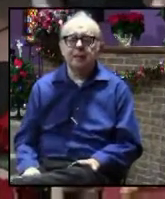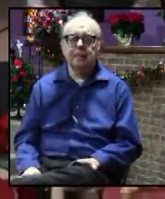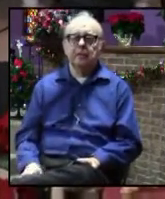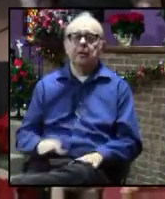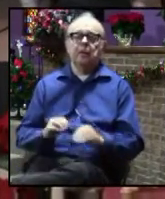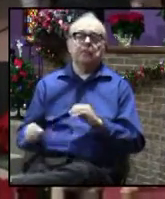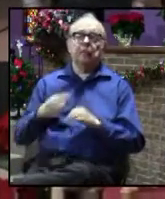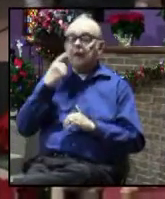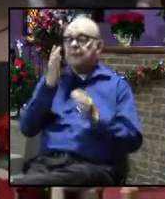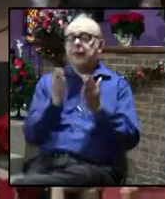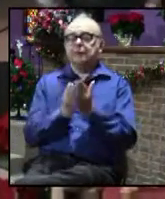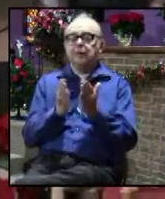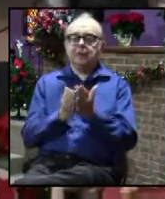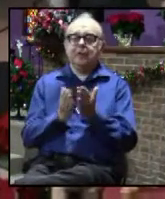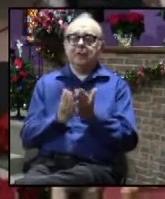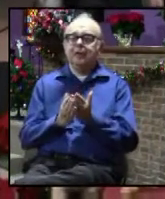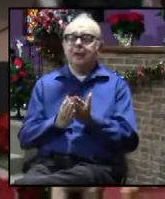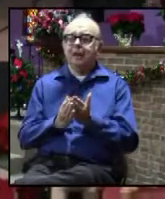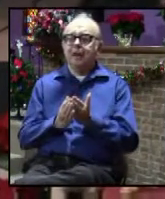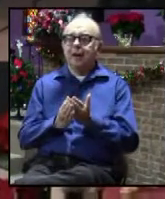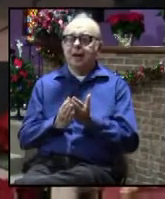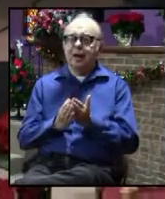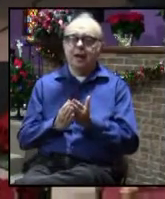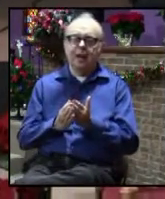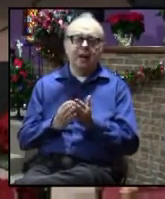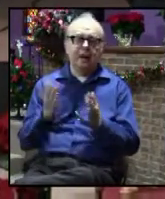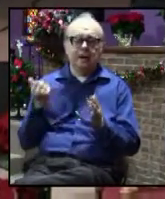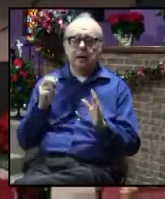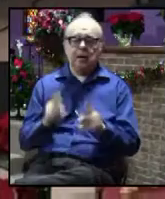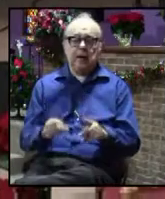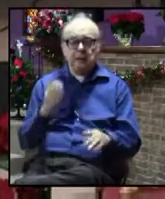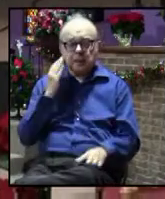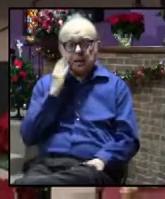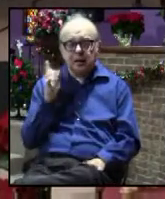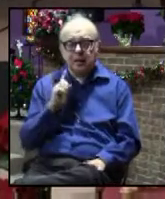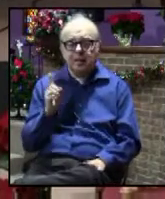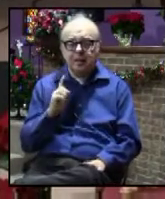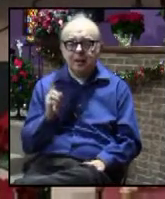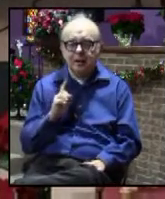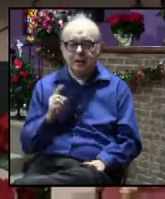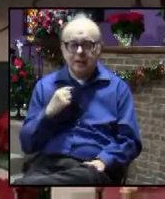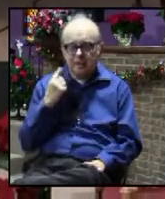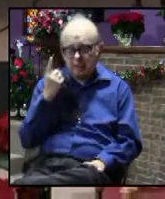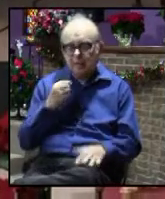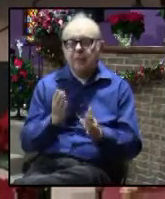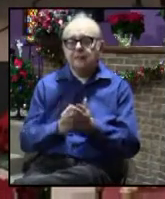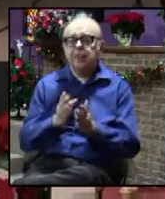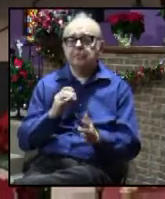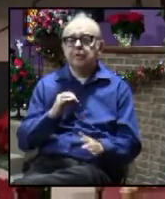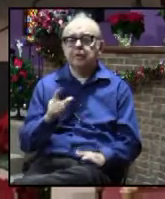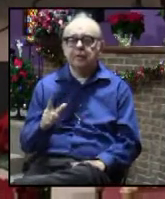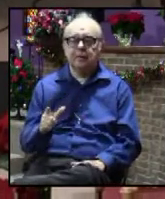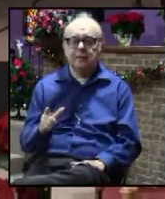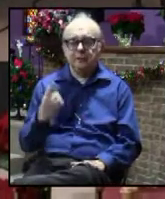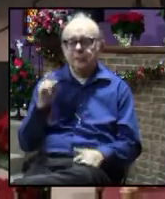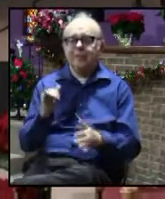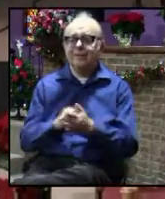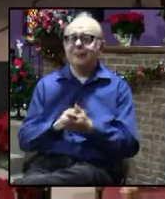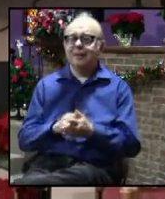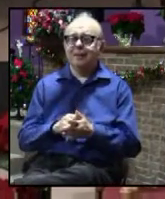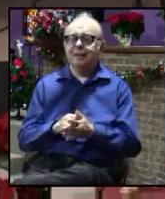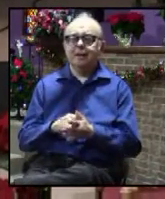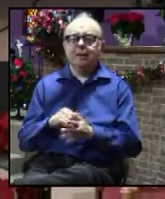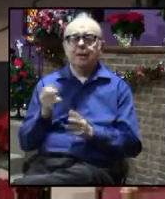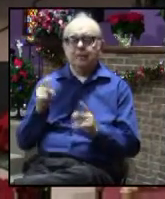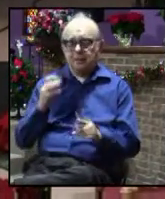put on Facebook, does anybody know where, Facebook is cool for this.